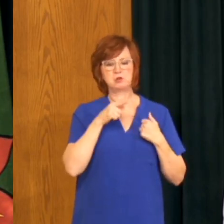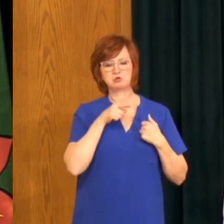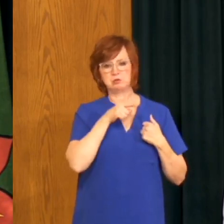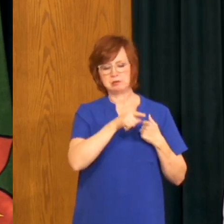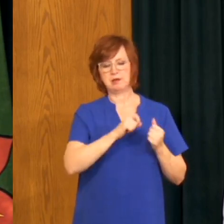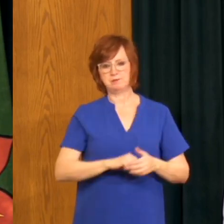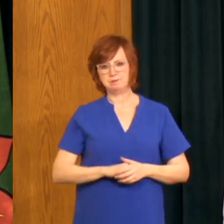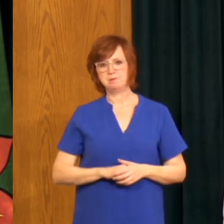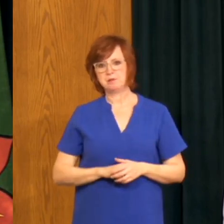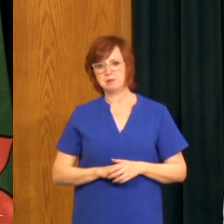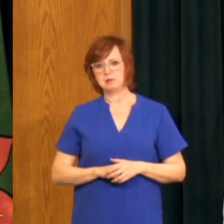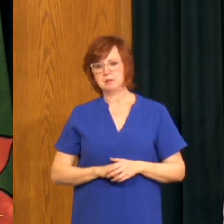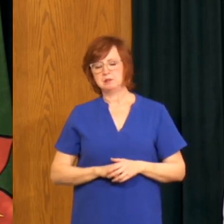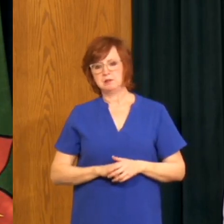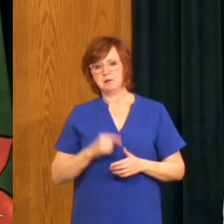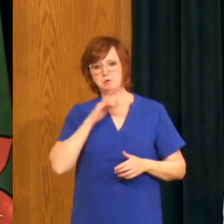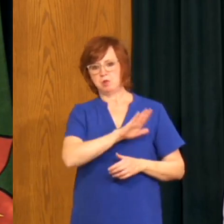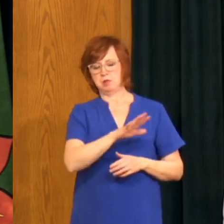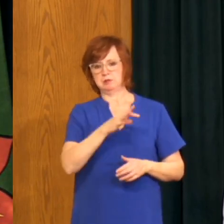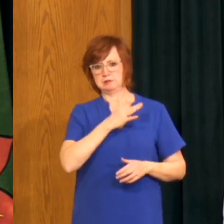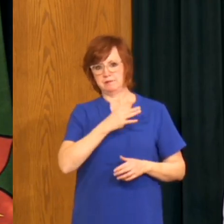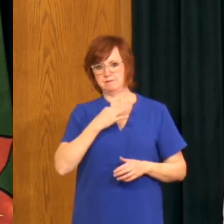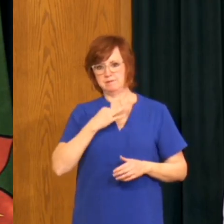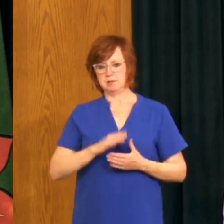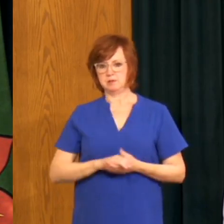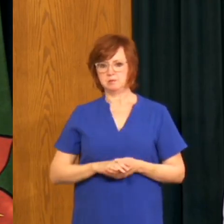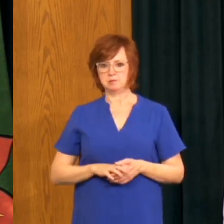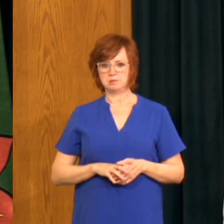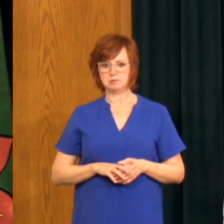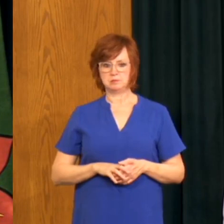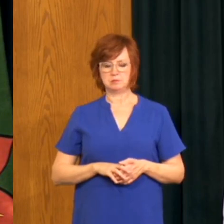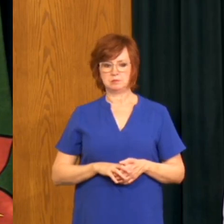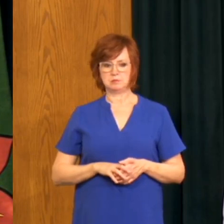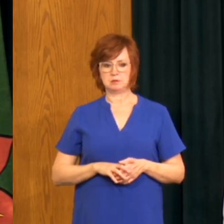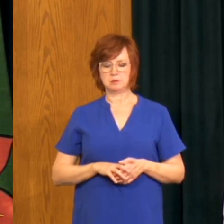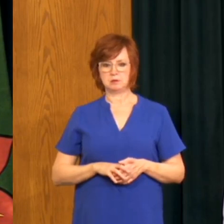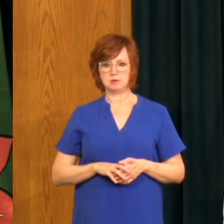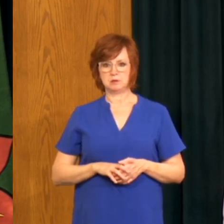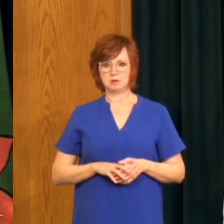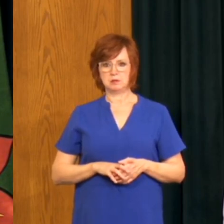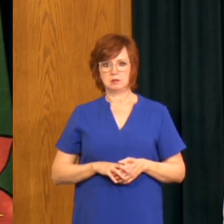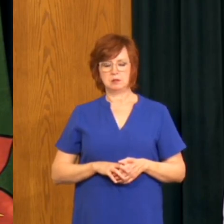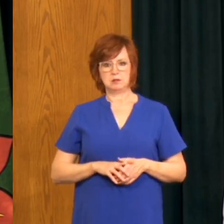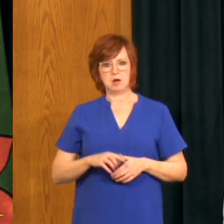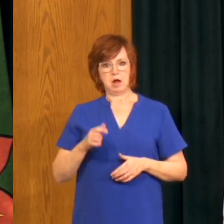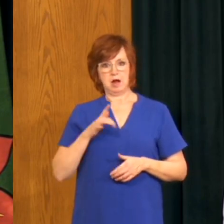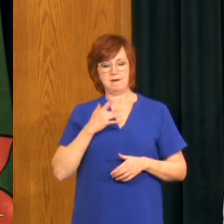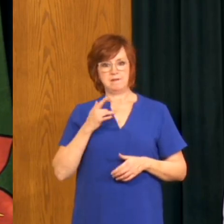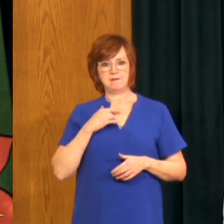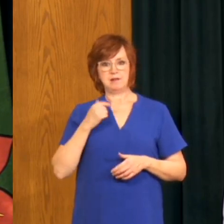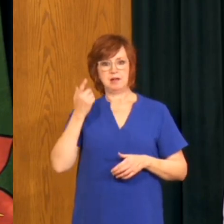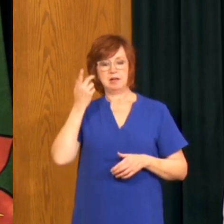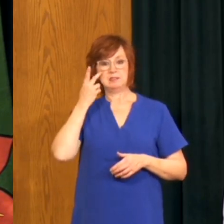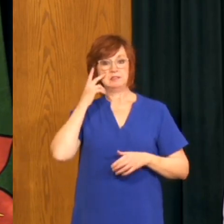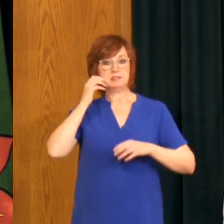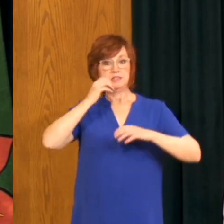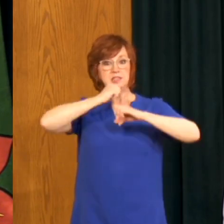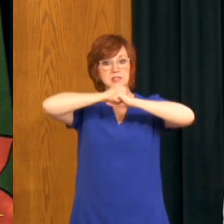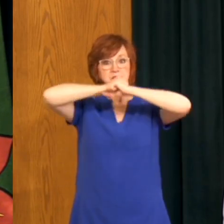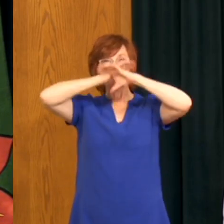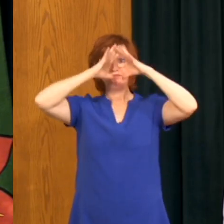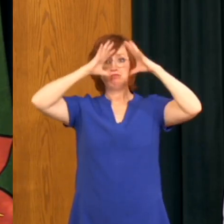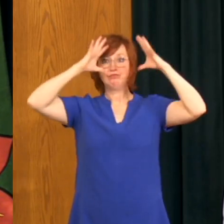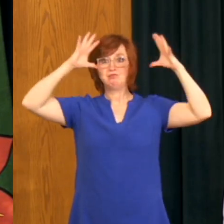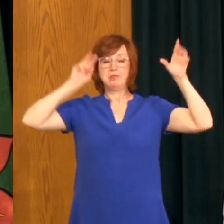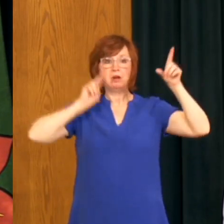So, as you look ahead in Saskatchewan, I'm very bullish on where we can go here, just by the fact that as the